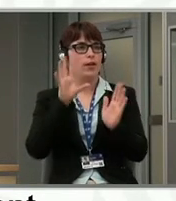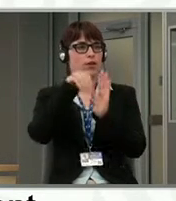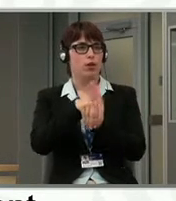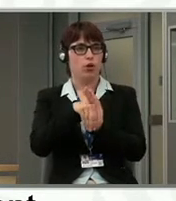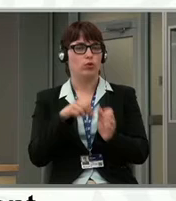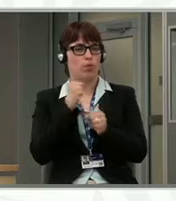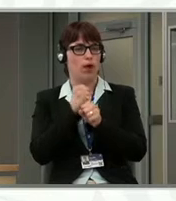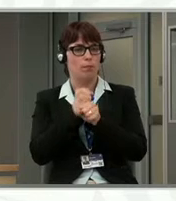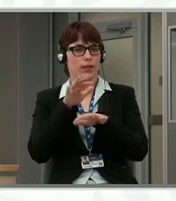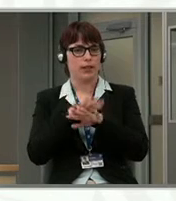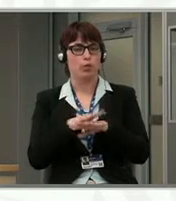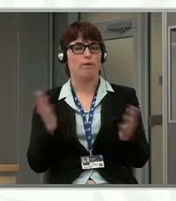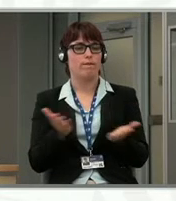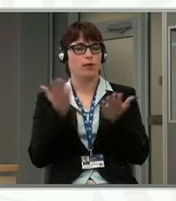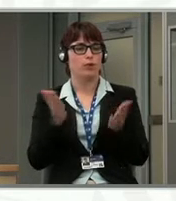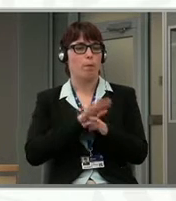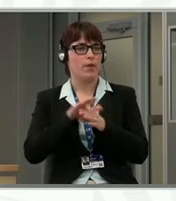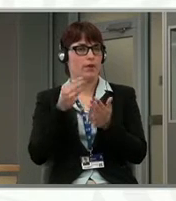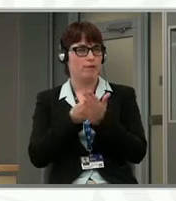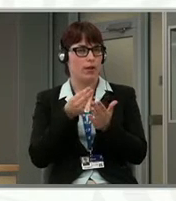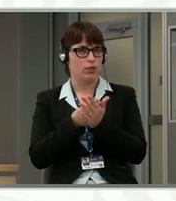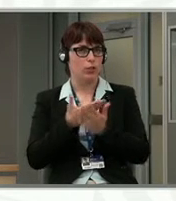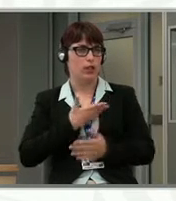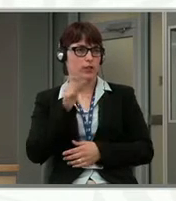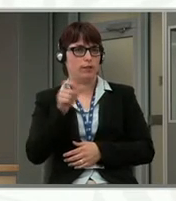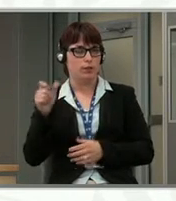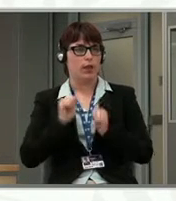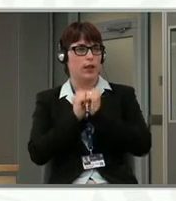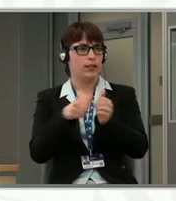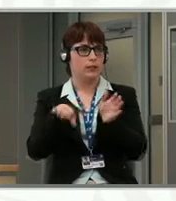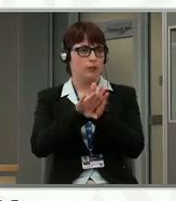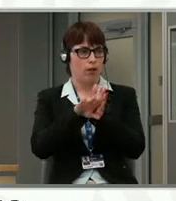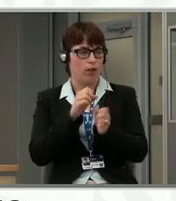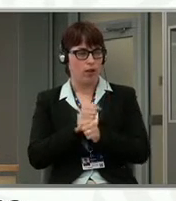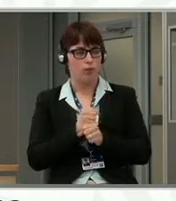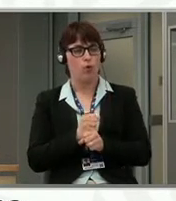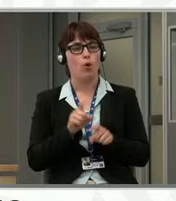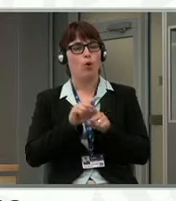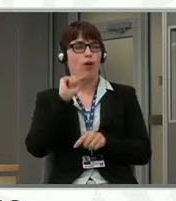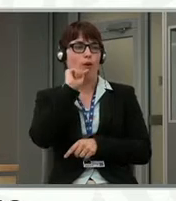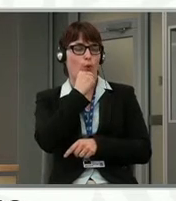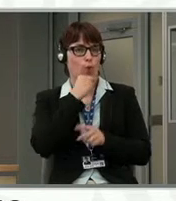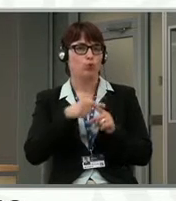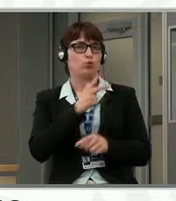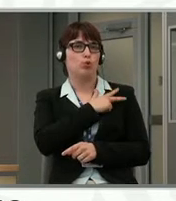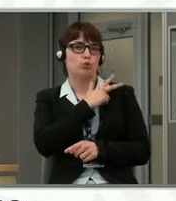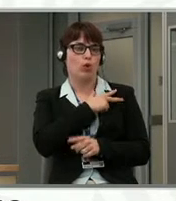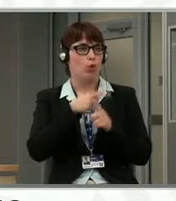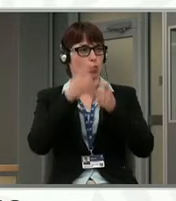The skills that promote inclusion in the labor market ensure